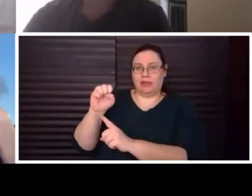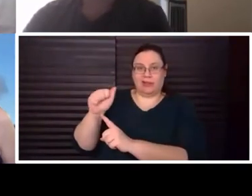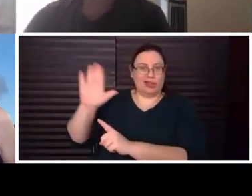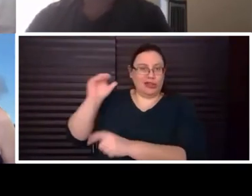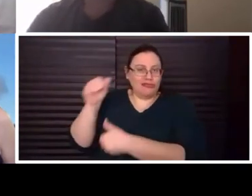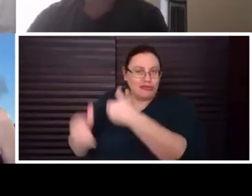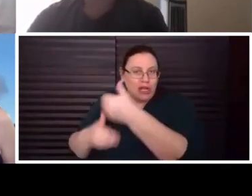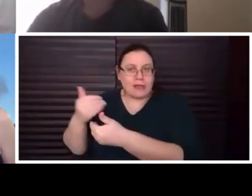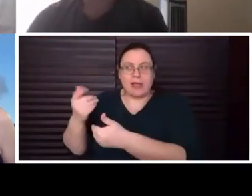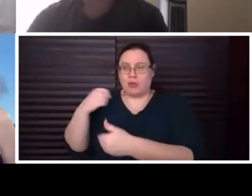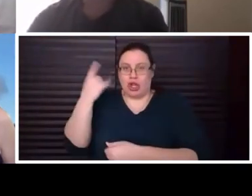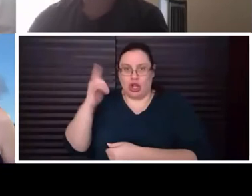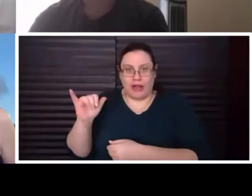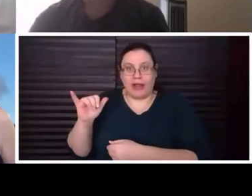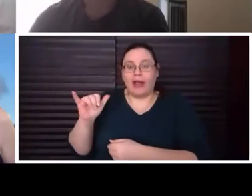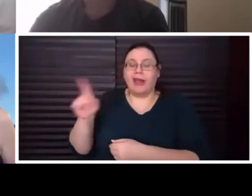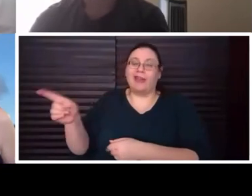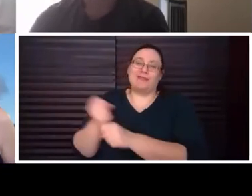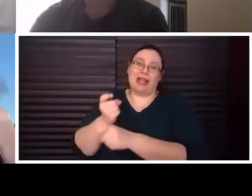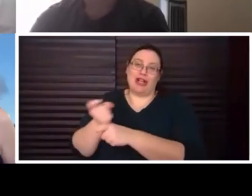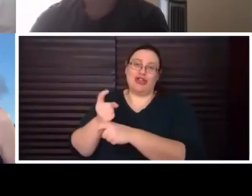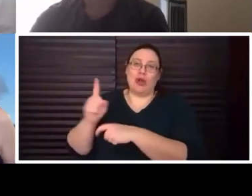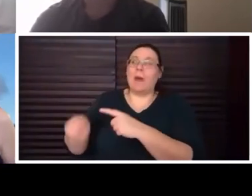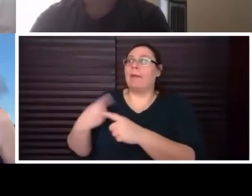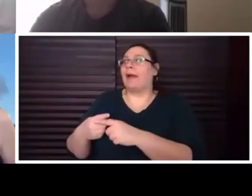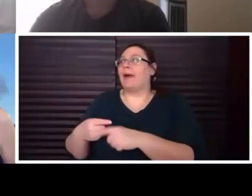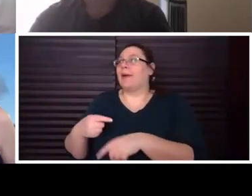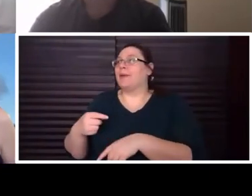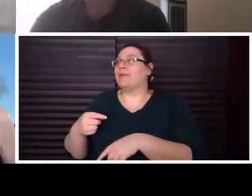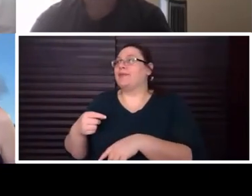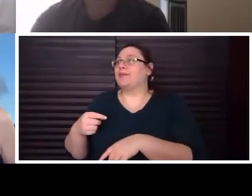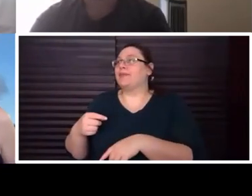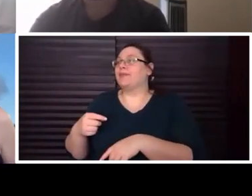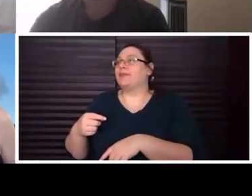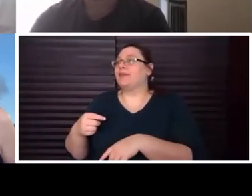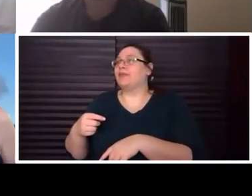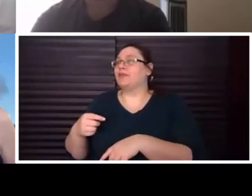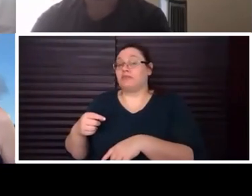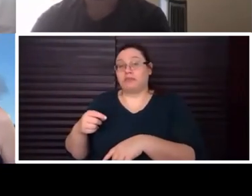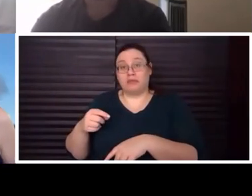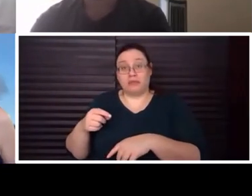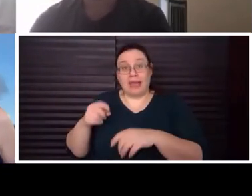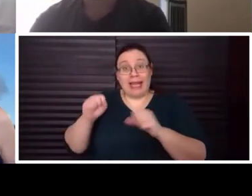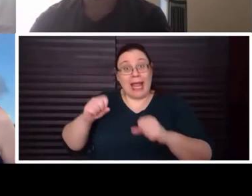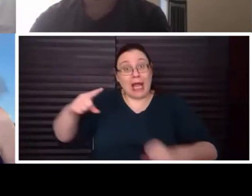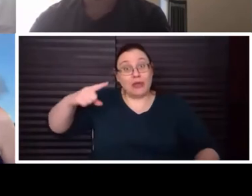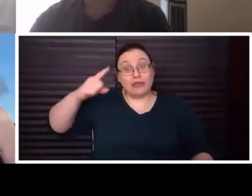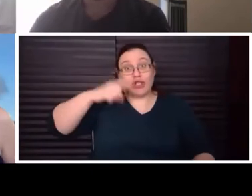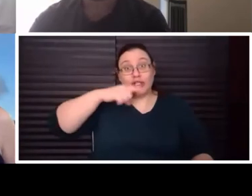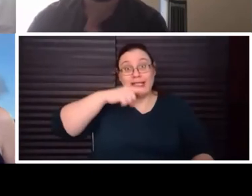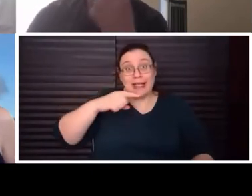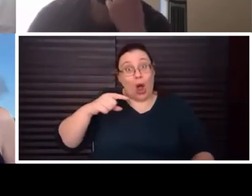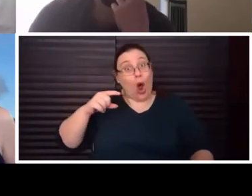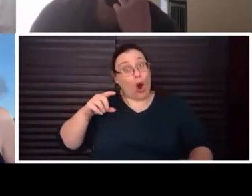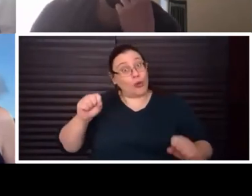And she jokes about, the question of, can you brush your teeth? And if you can,